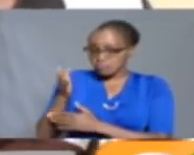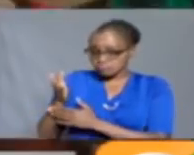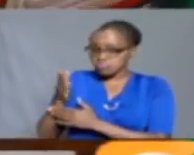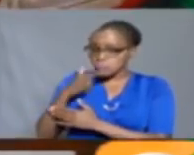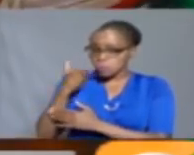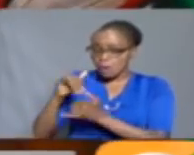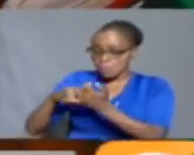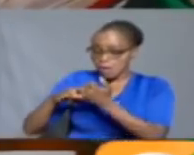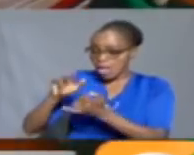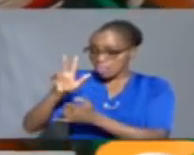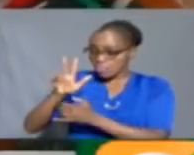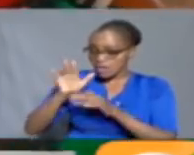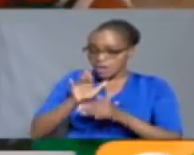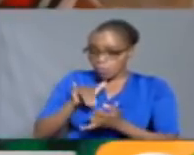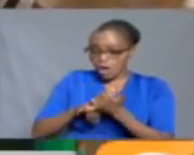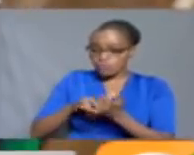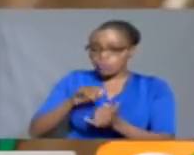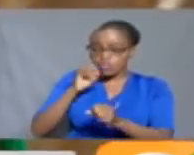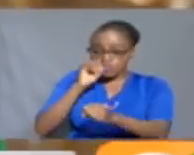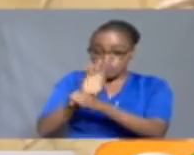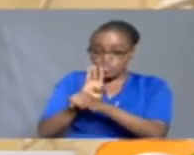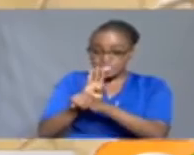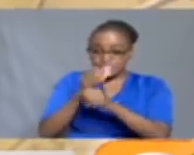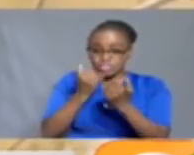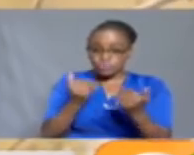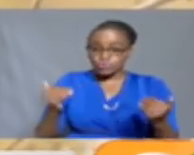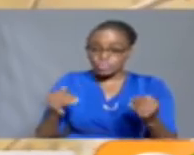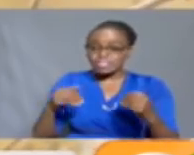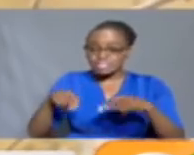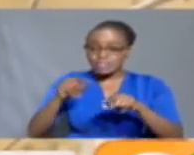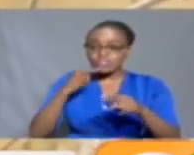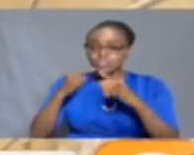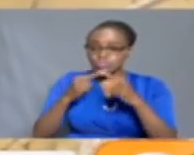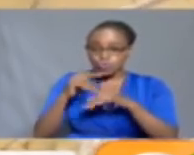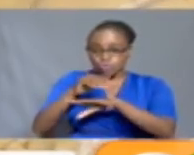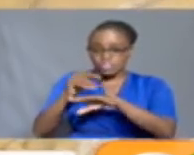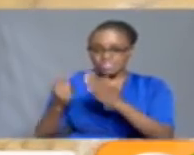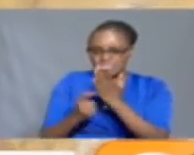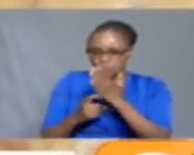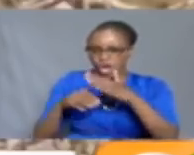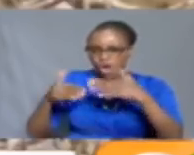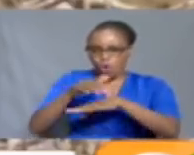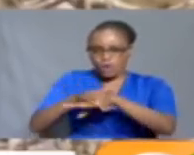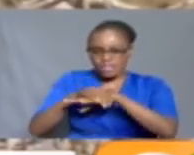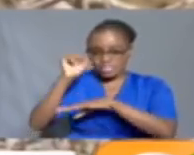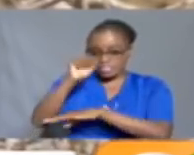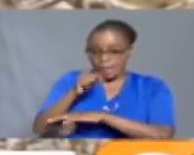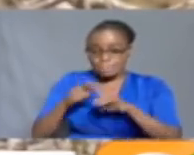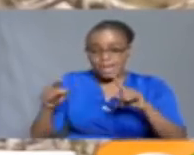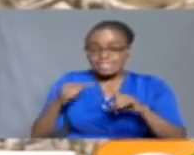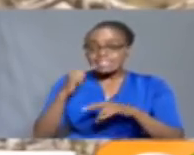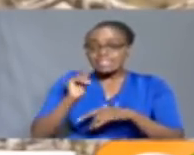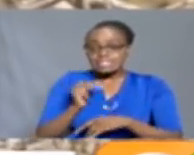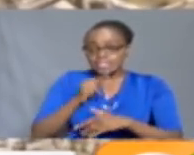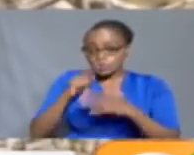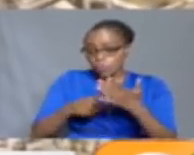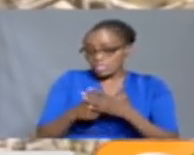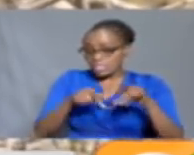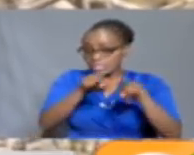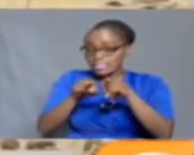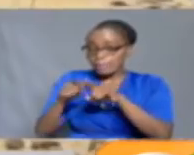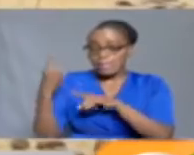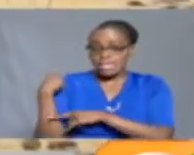is married to three wives with 14 children. He can speak in Swahili or English. But he tells us, just